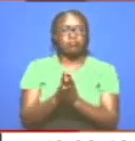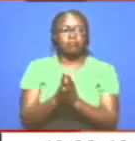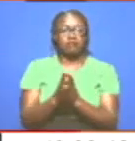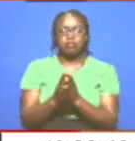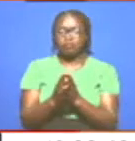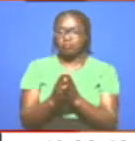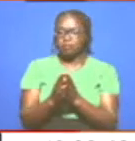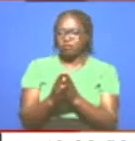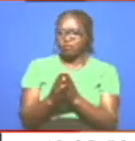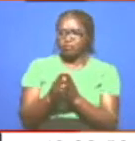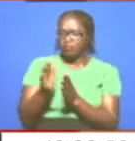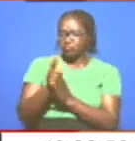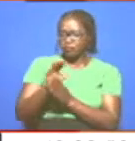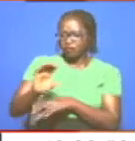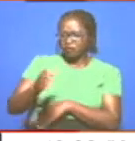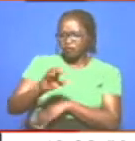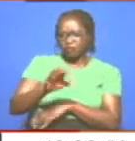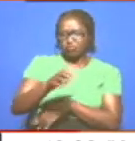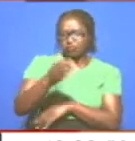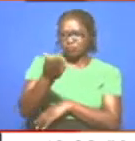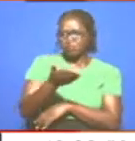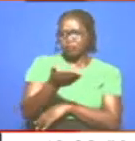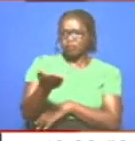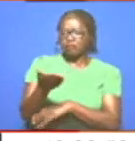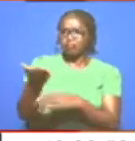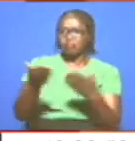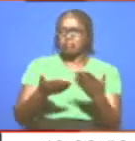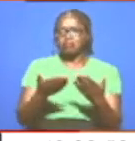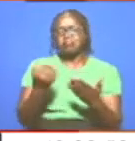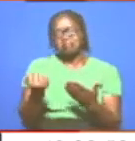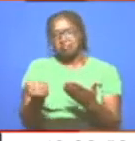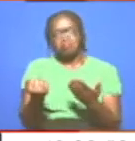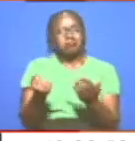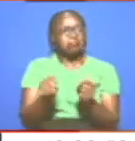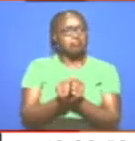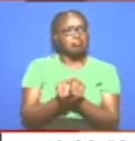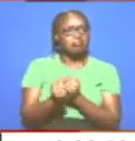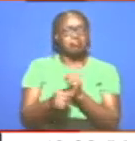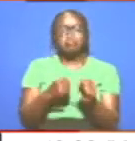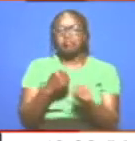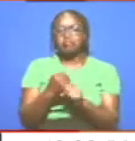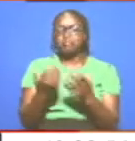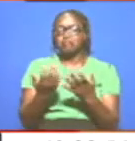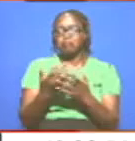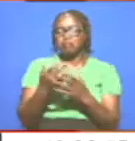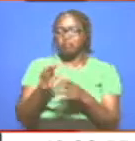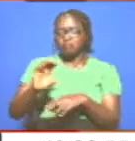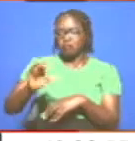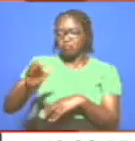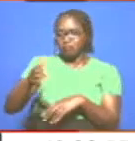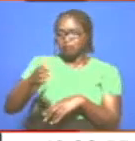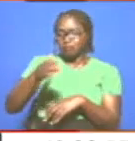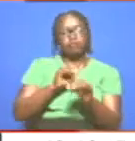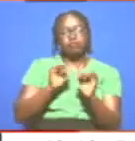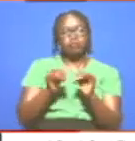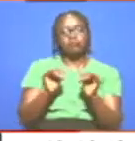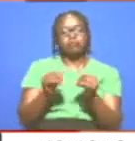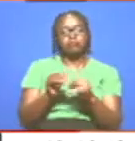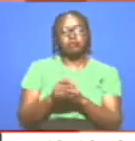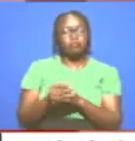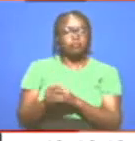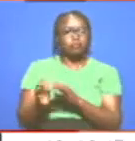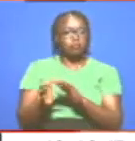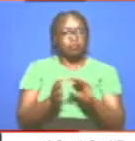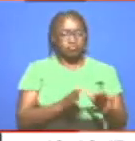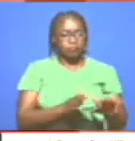level, that is different than the, which I said, it can bring maybe 5 years, 10 years. So that is now grassroots. All right. Let me interrupt you, Chairman. We get